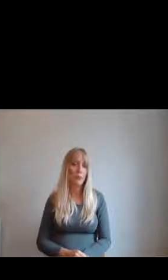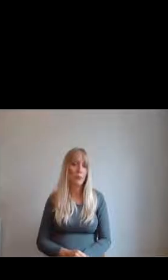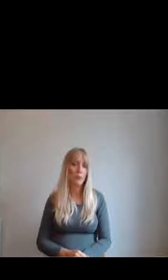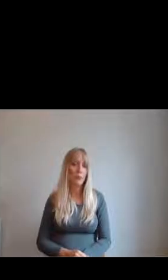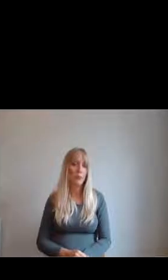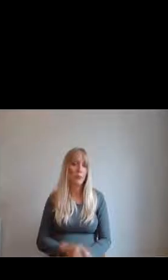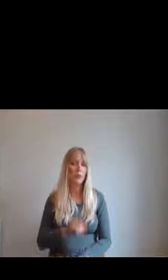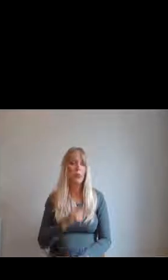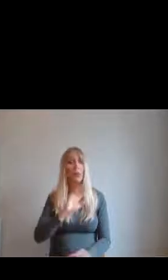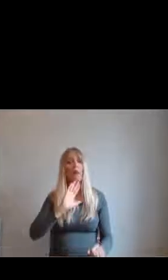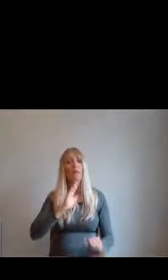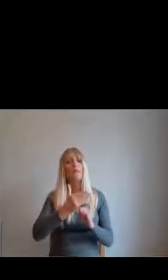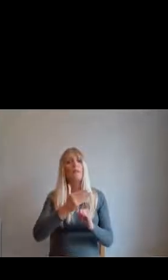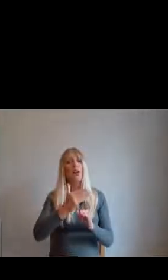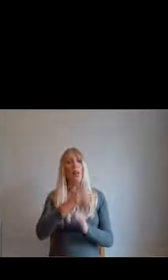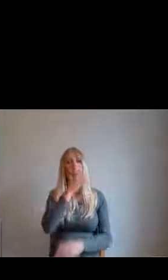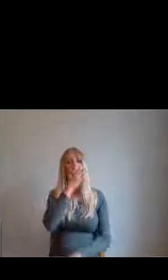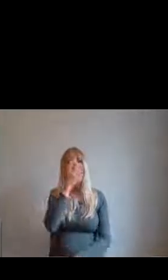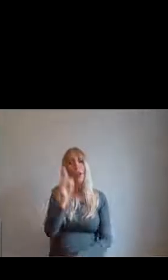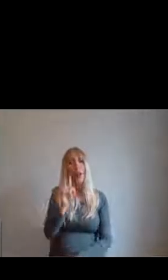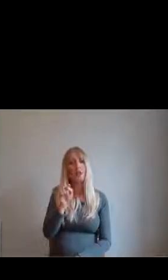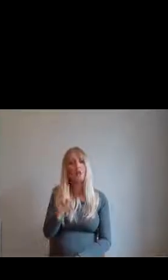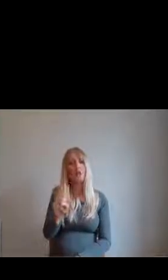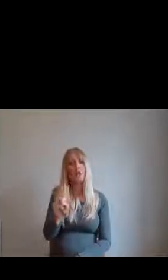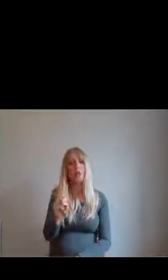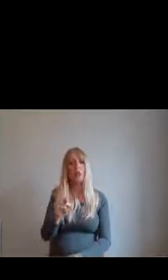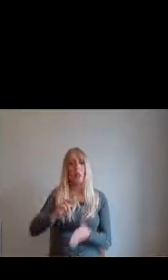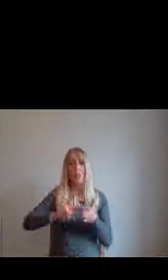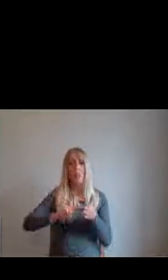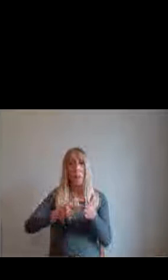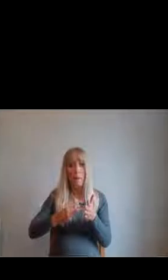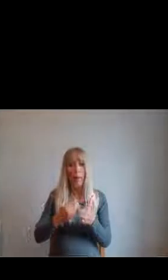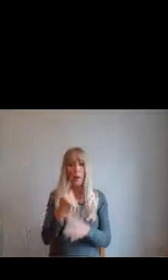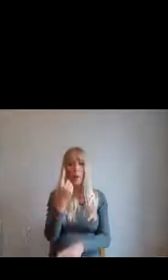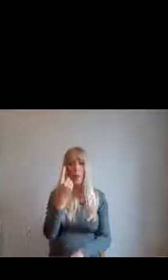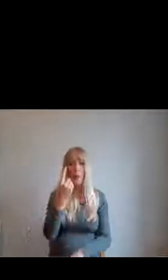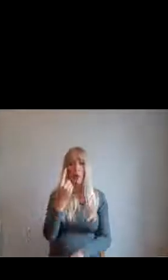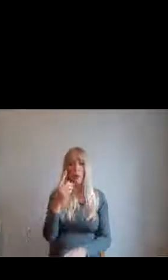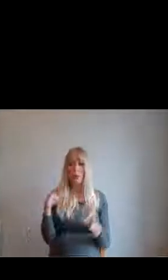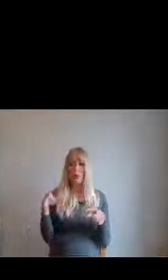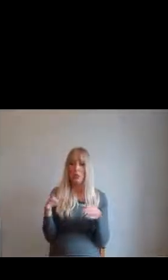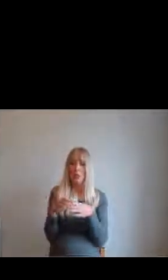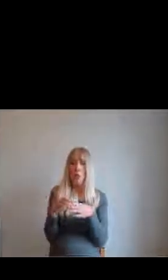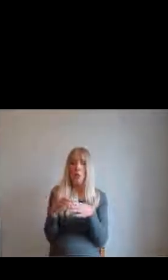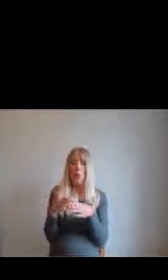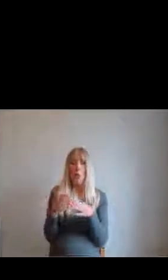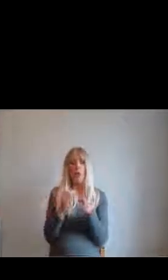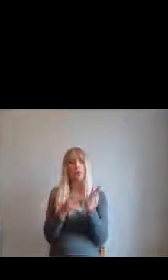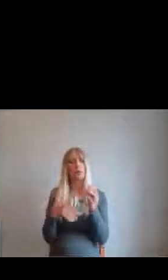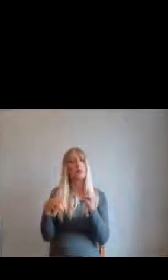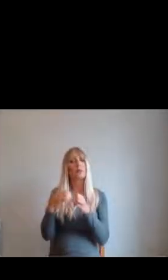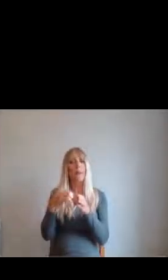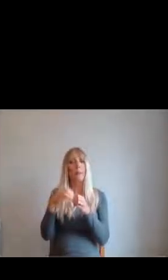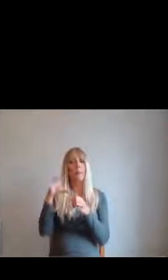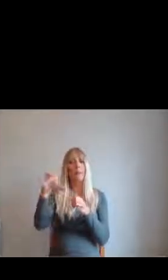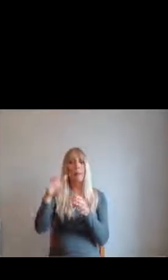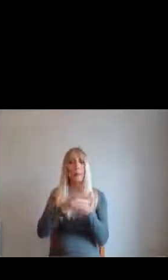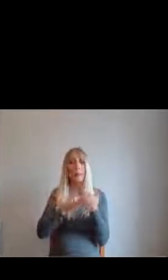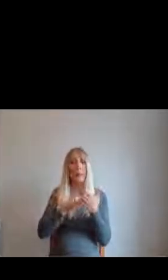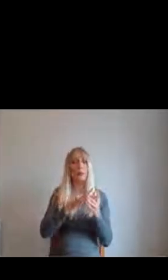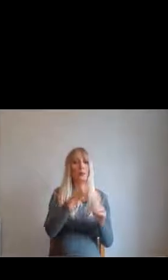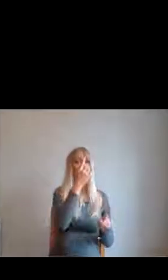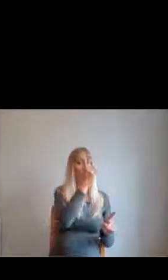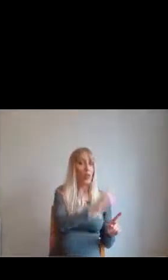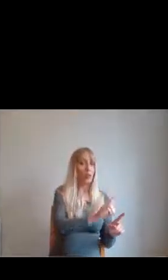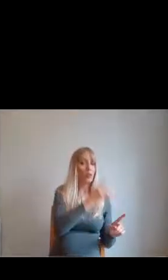And finally, utilities. We're currently proposing 1 small substation in this area. Again, please refer to the